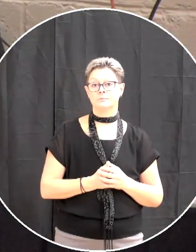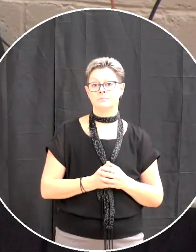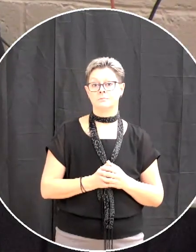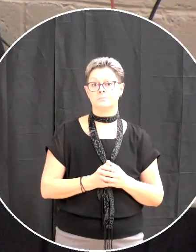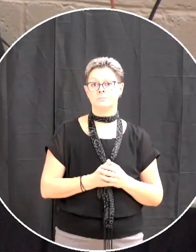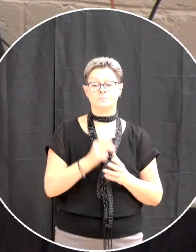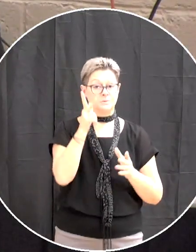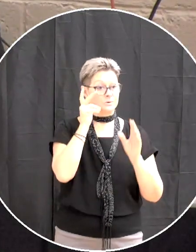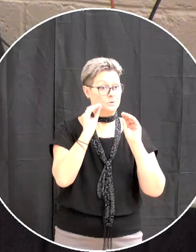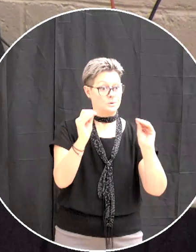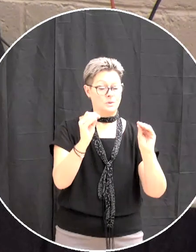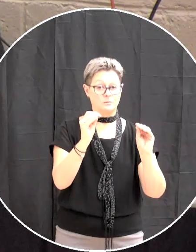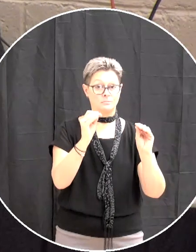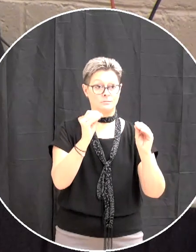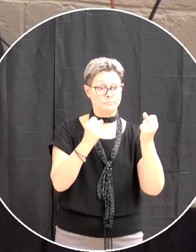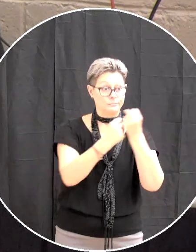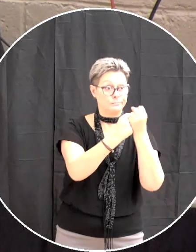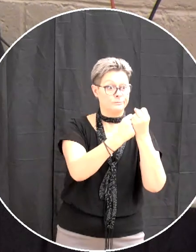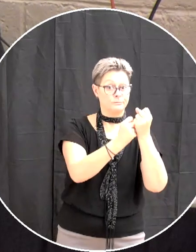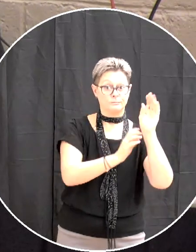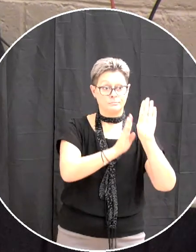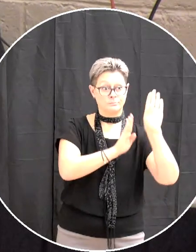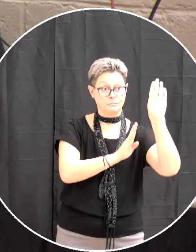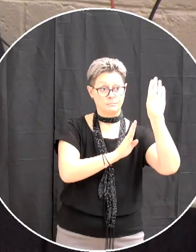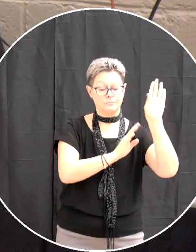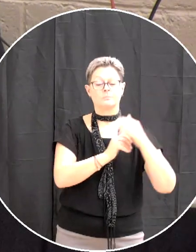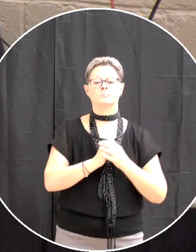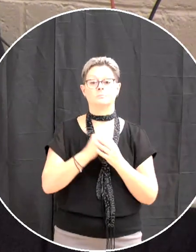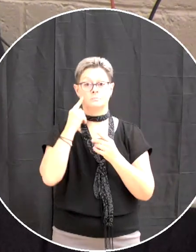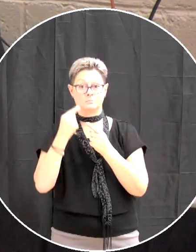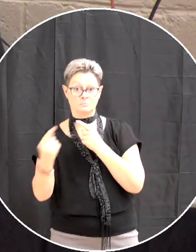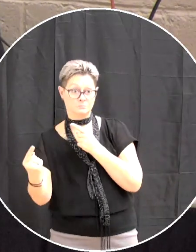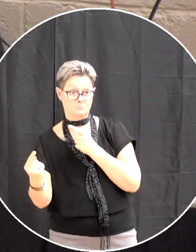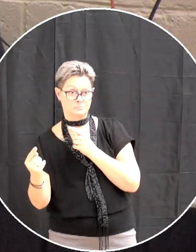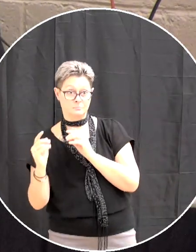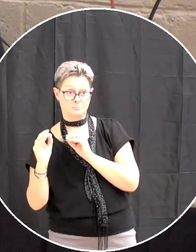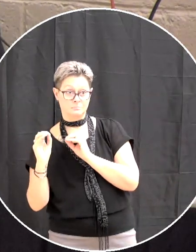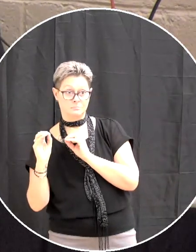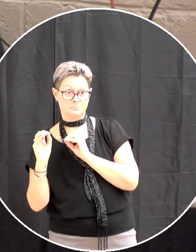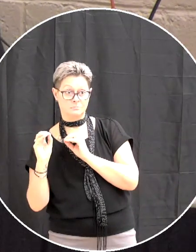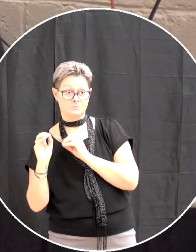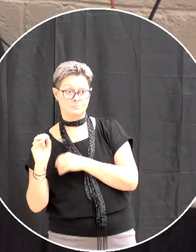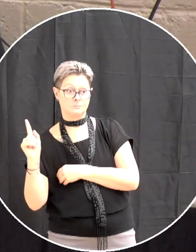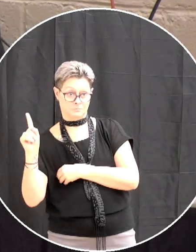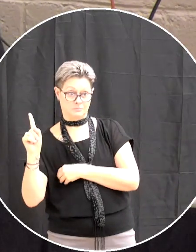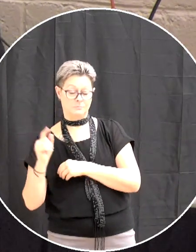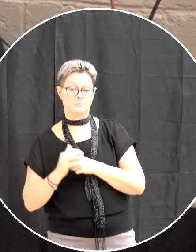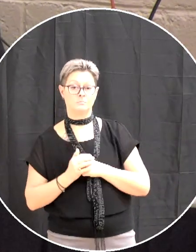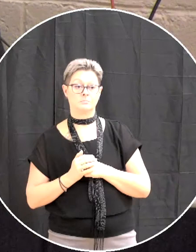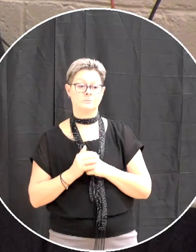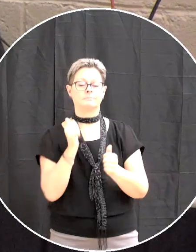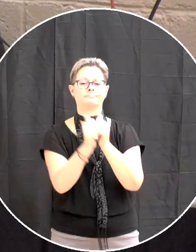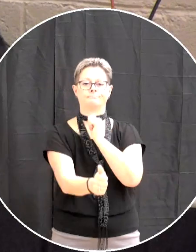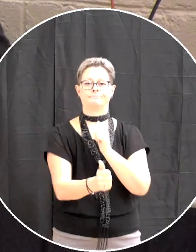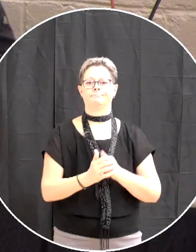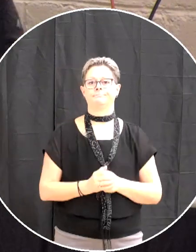Hearing none, all in favor of the motion? Those against? The motion